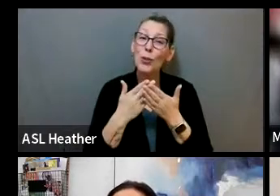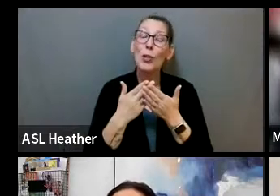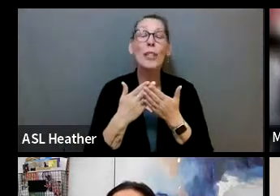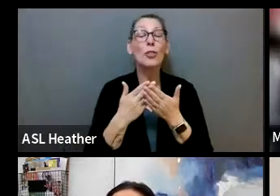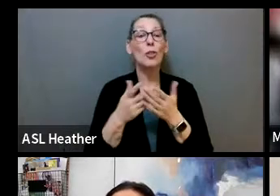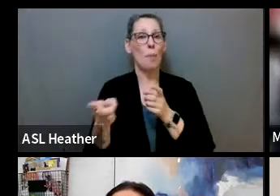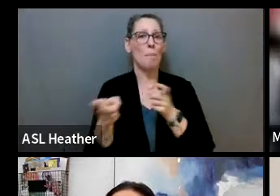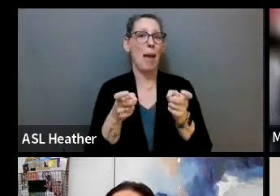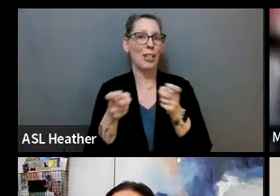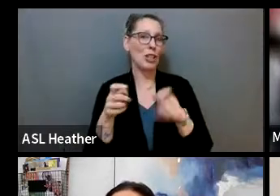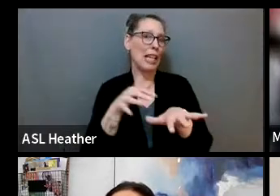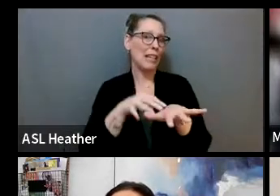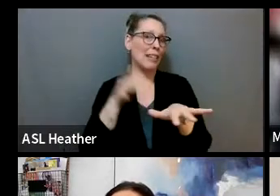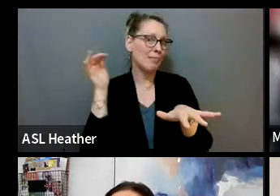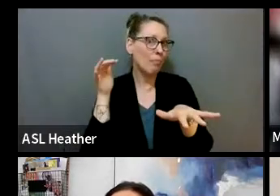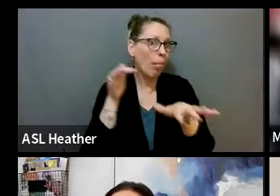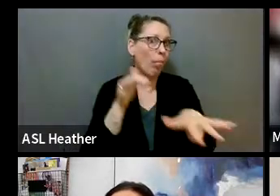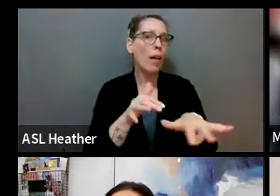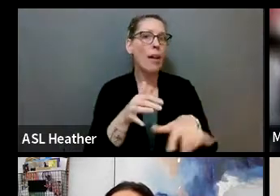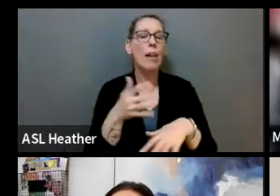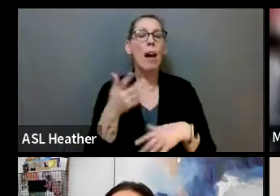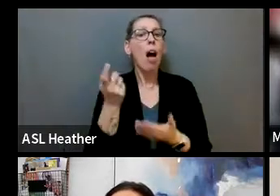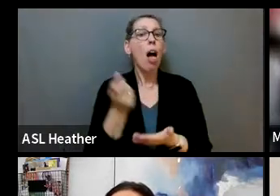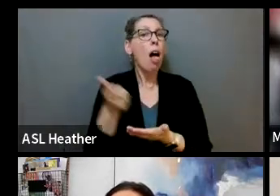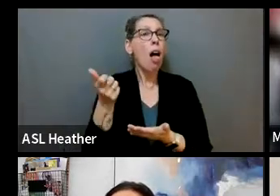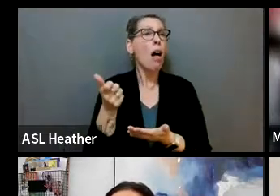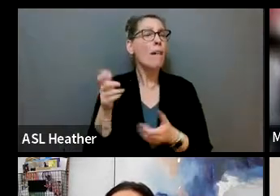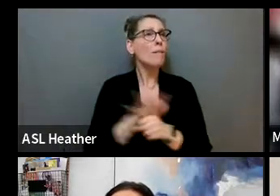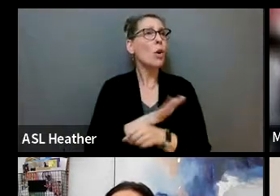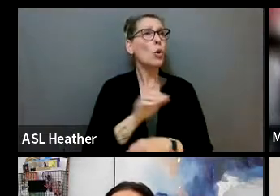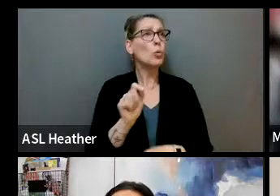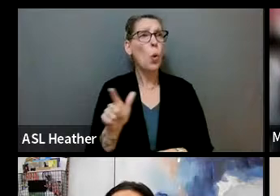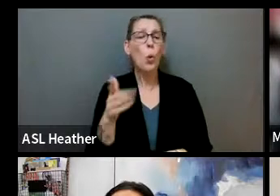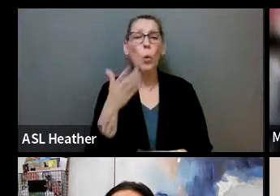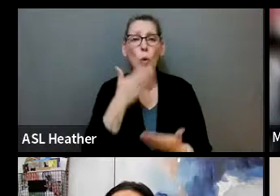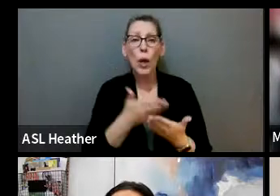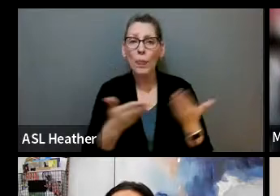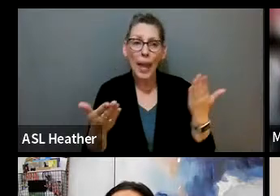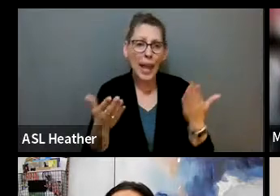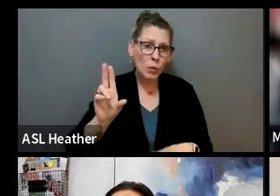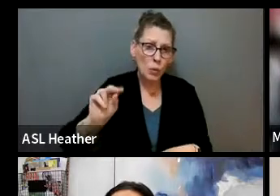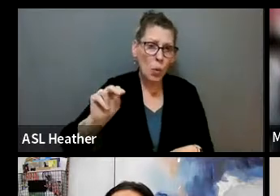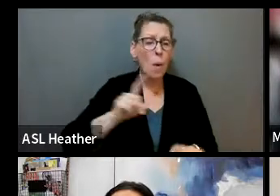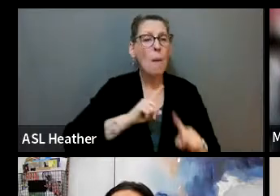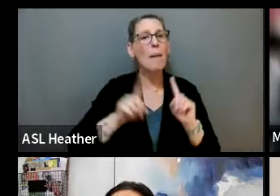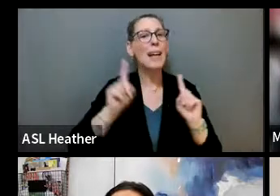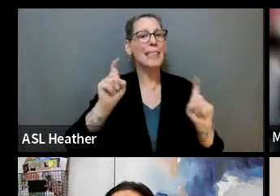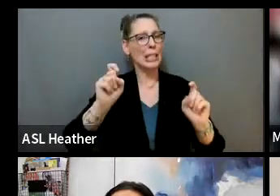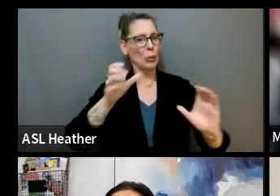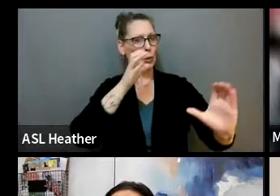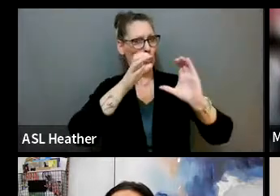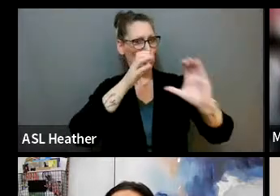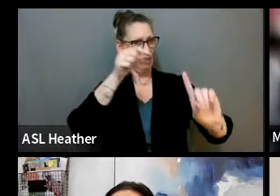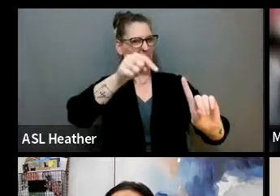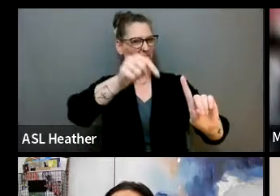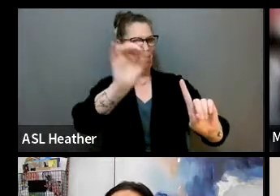you've noted. So making them go away is not necessarily a good thing. It's just something that needs to be communicated. So thank you for talking about